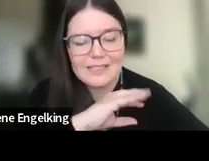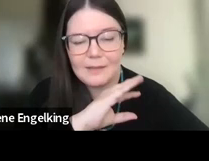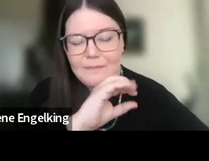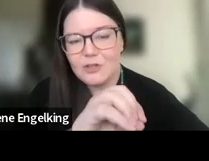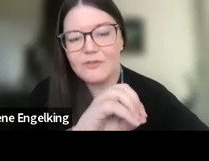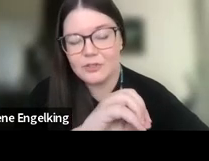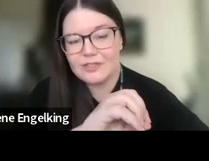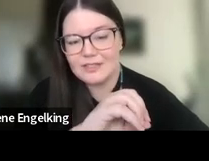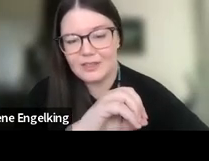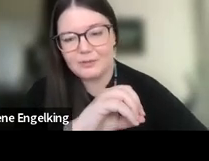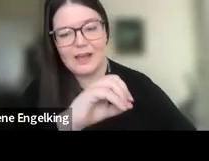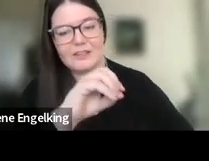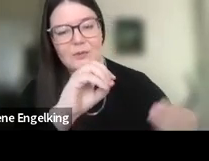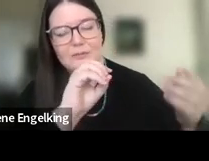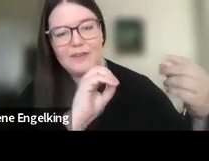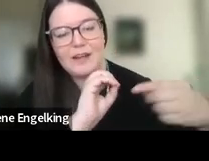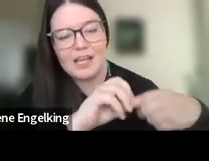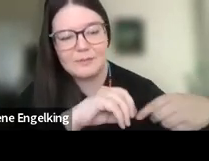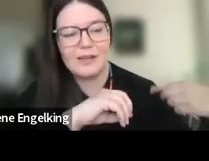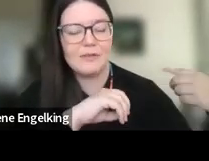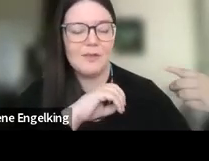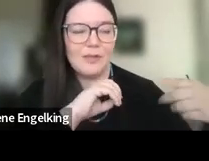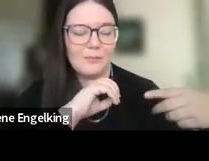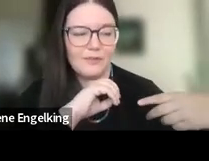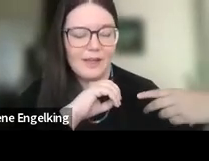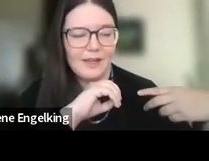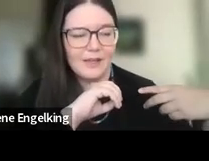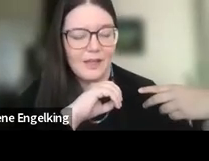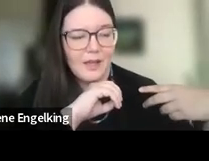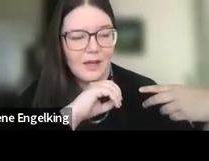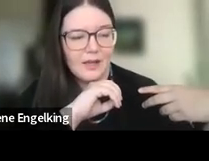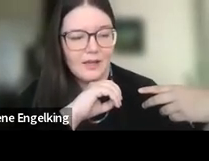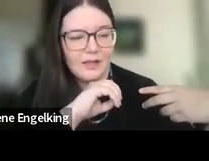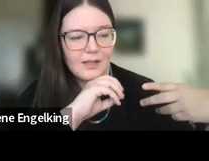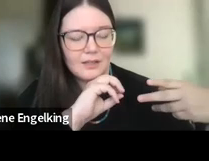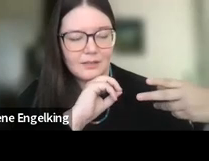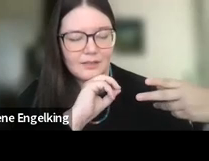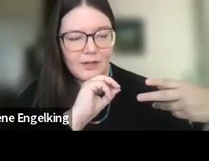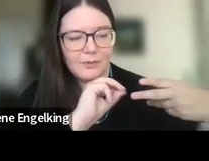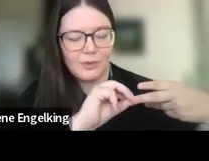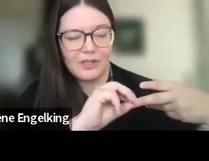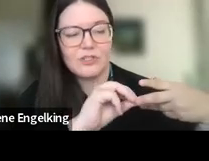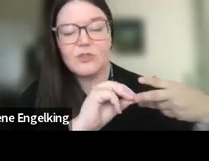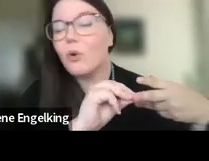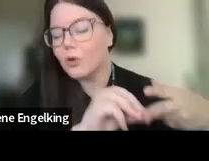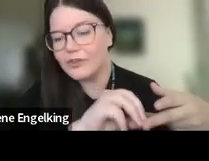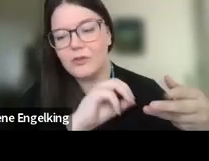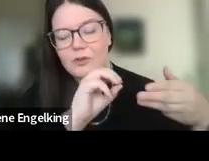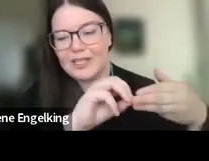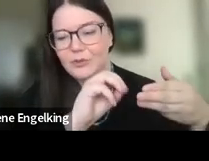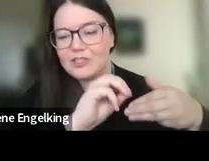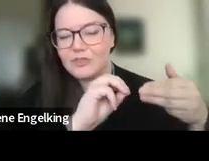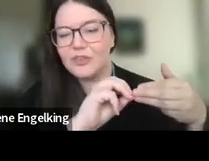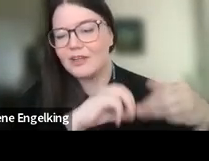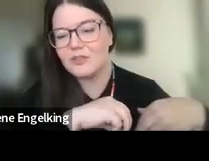often have this like menu of services that they provide. You know, we can provide hospital accompaniment, we can provide, you know, we can go to court with you, you